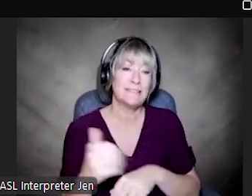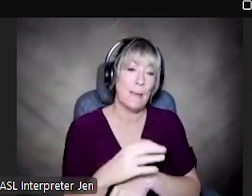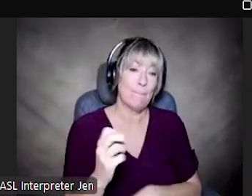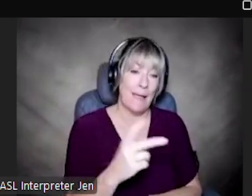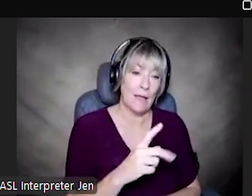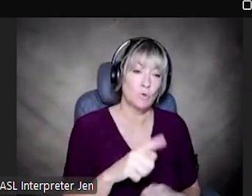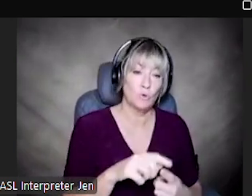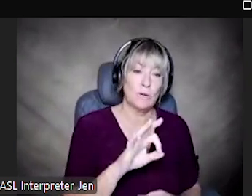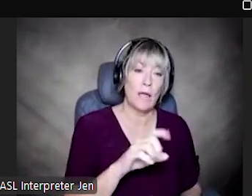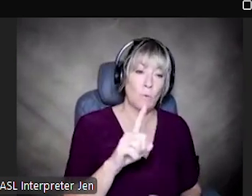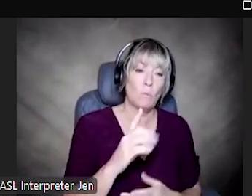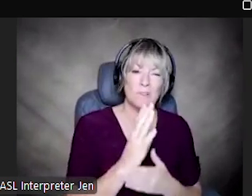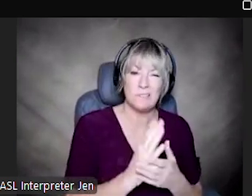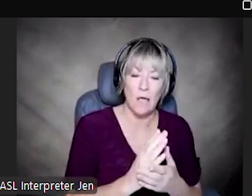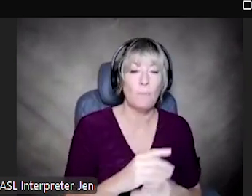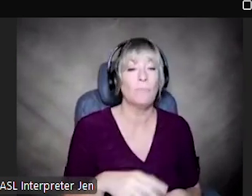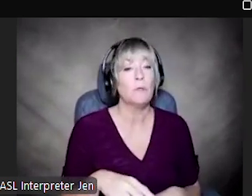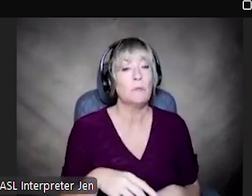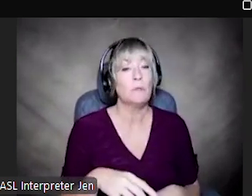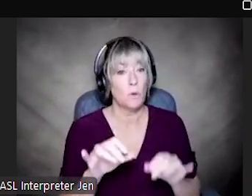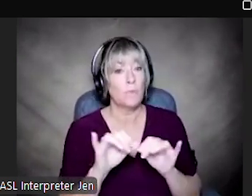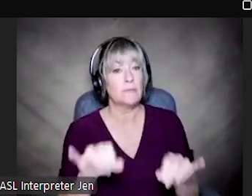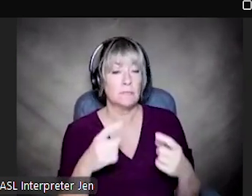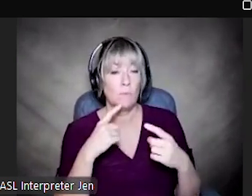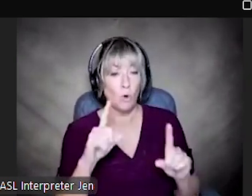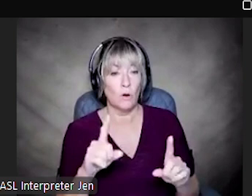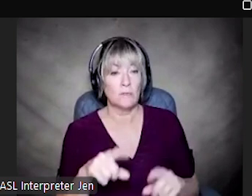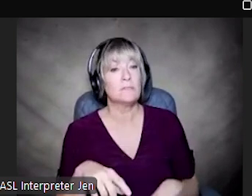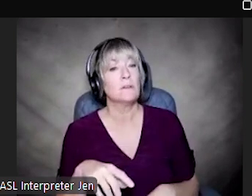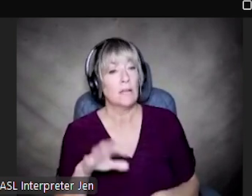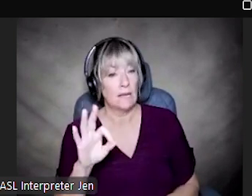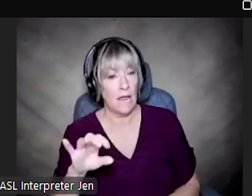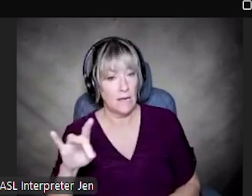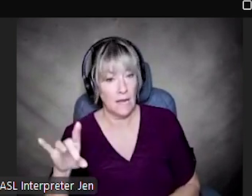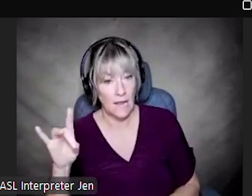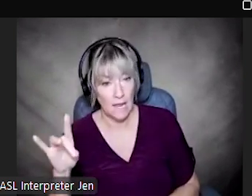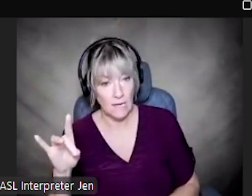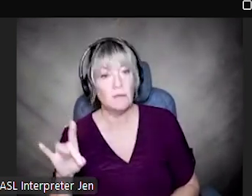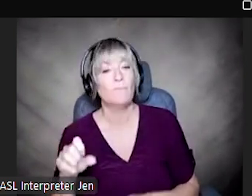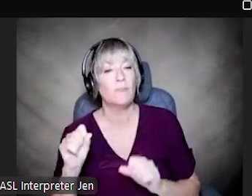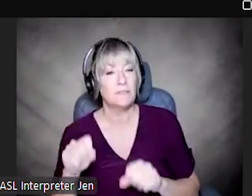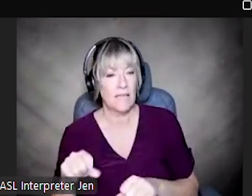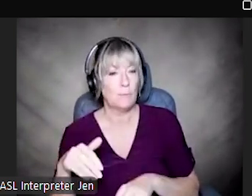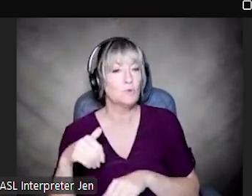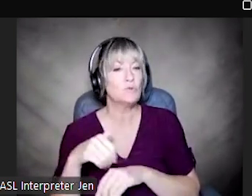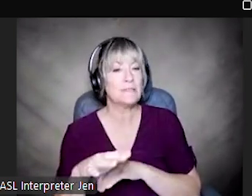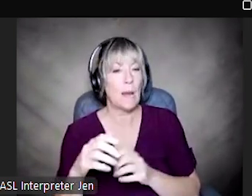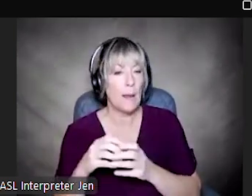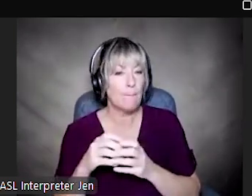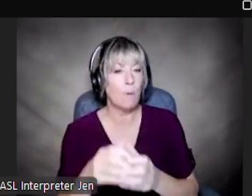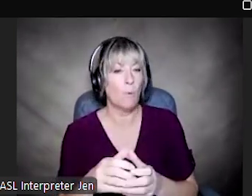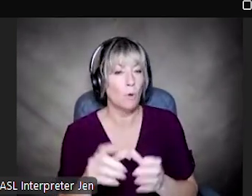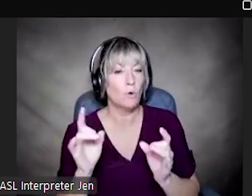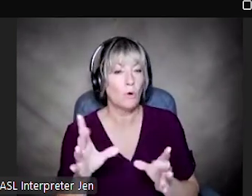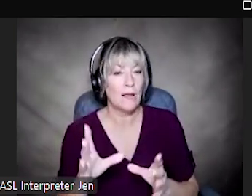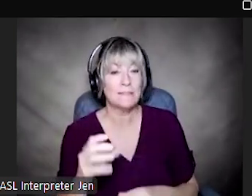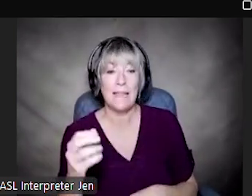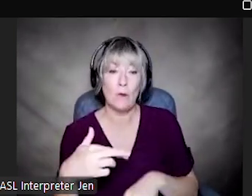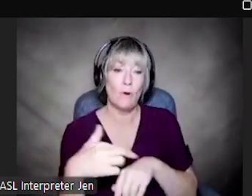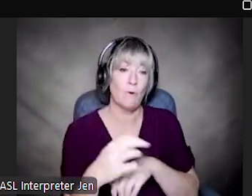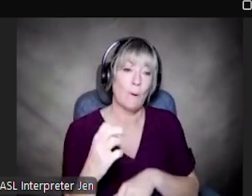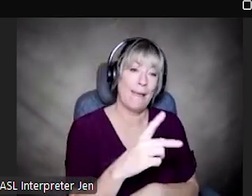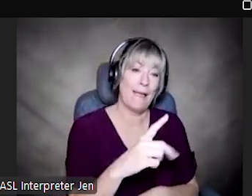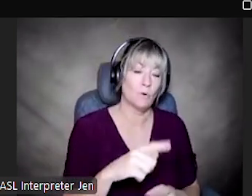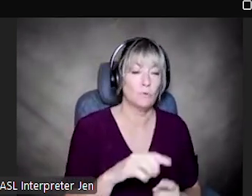the system's working, right? We're getting to 988, and 988 is able to send to mobile crisis and to send back to 911